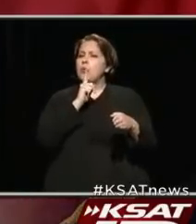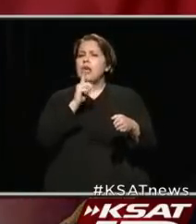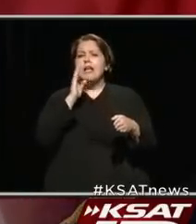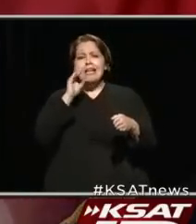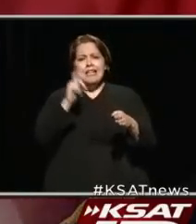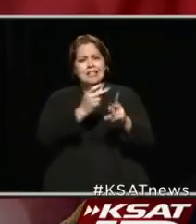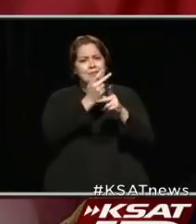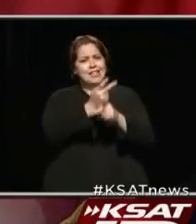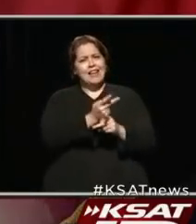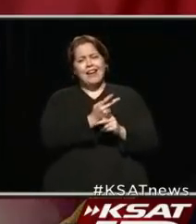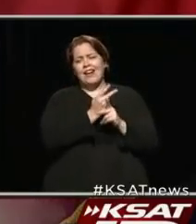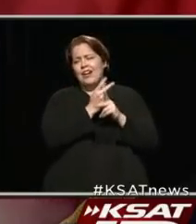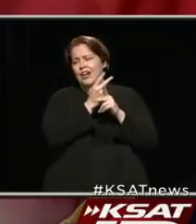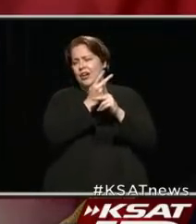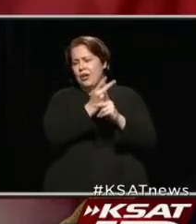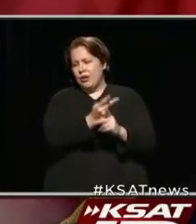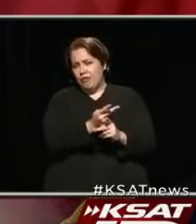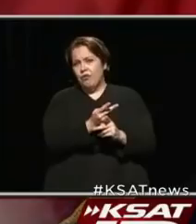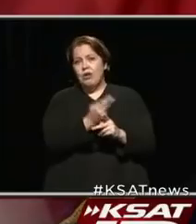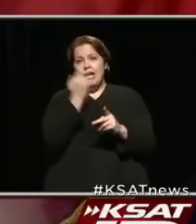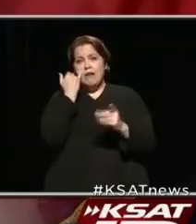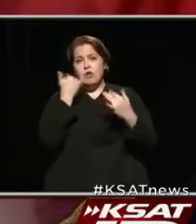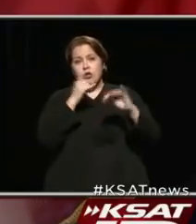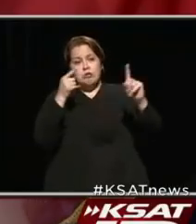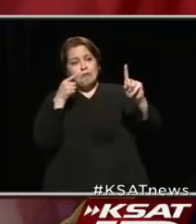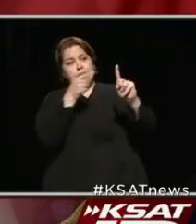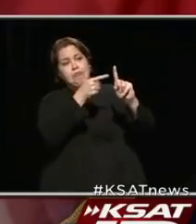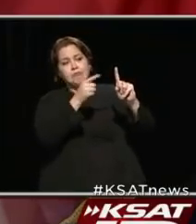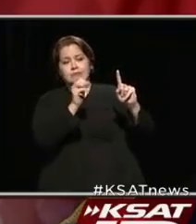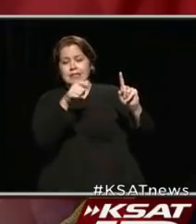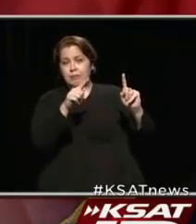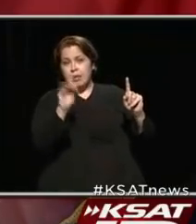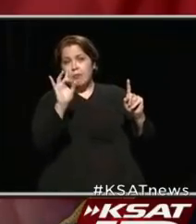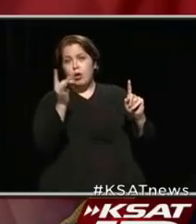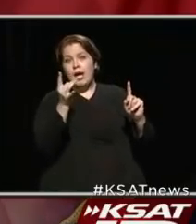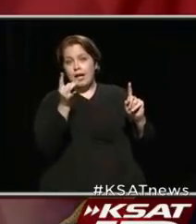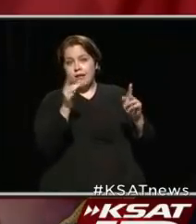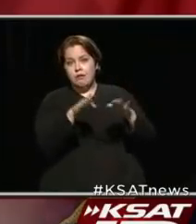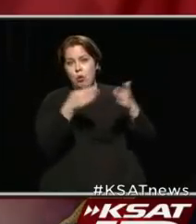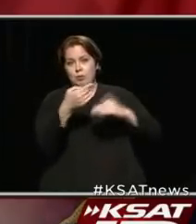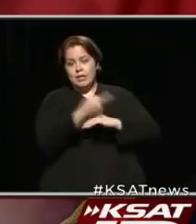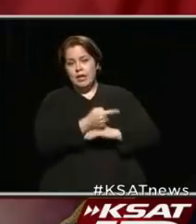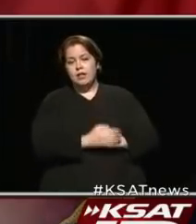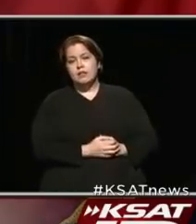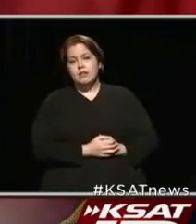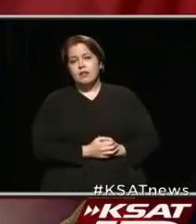be careful if they're still shooting for that September the 8th opening.